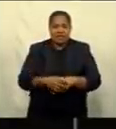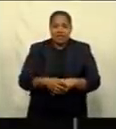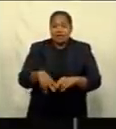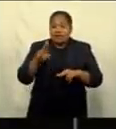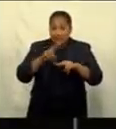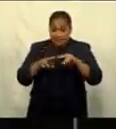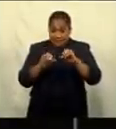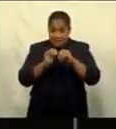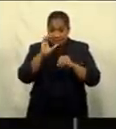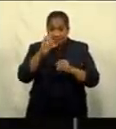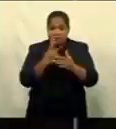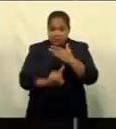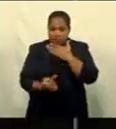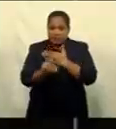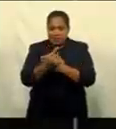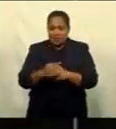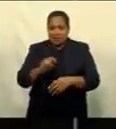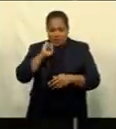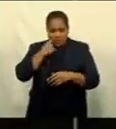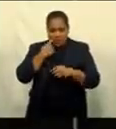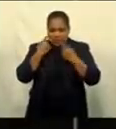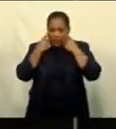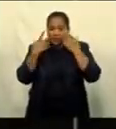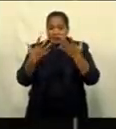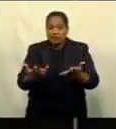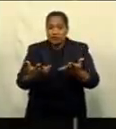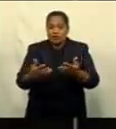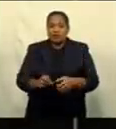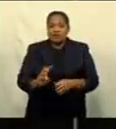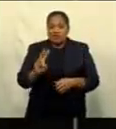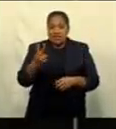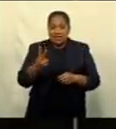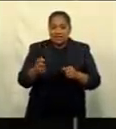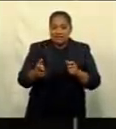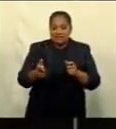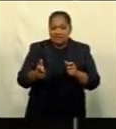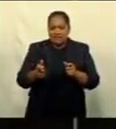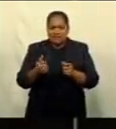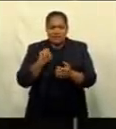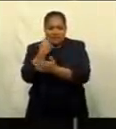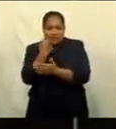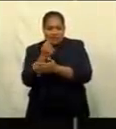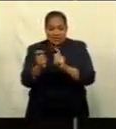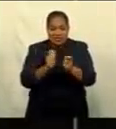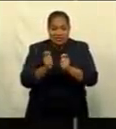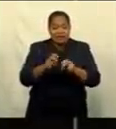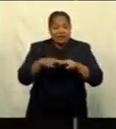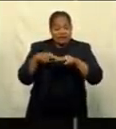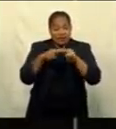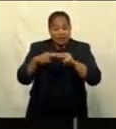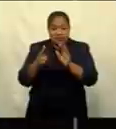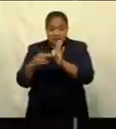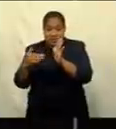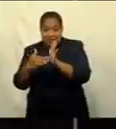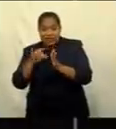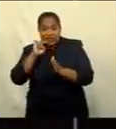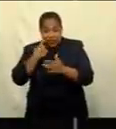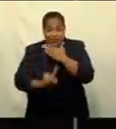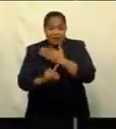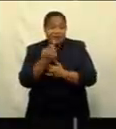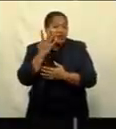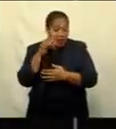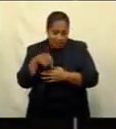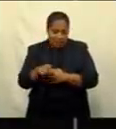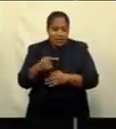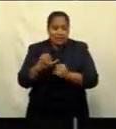exclusive free-to-air rights to broadcast the second rugby test between Fiji and the All Blacks that will be played this Saturday. The